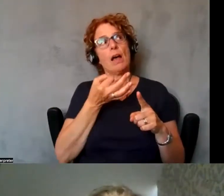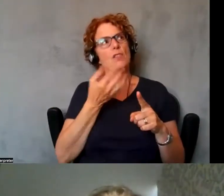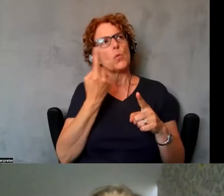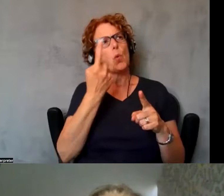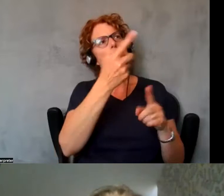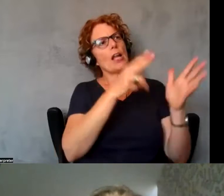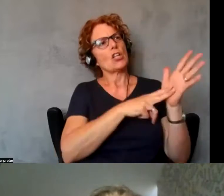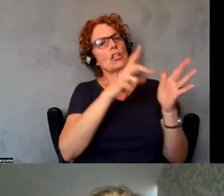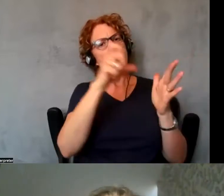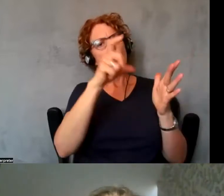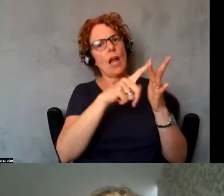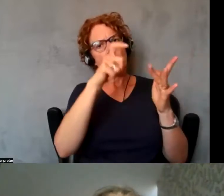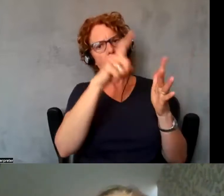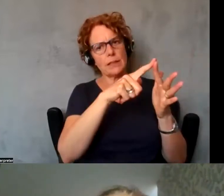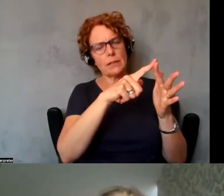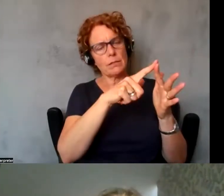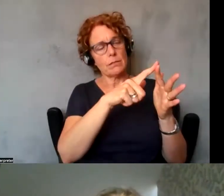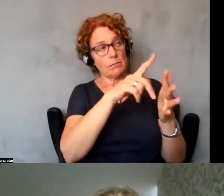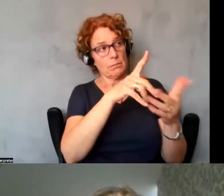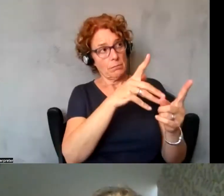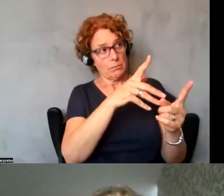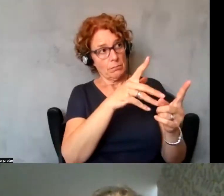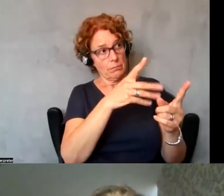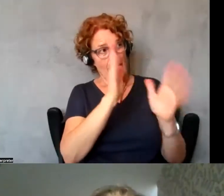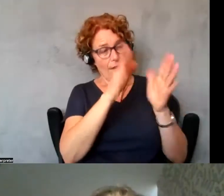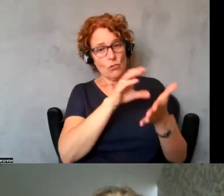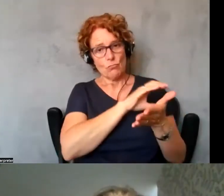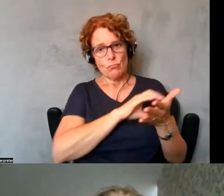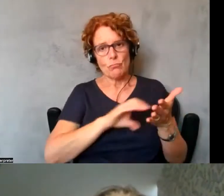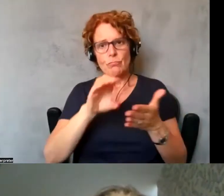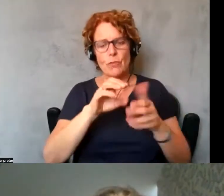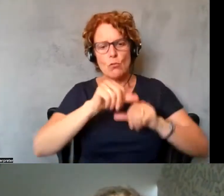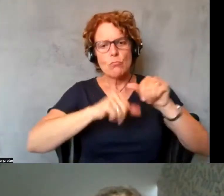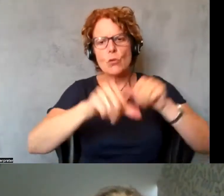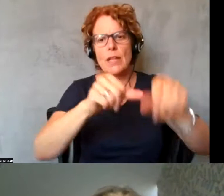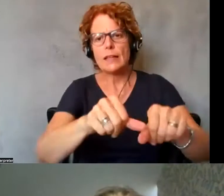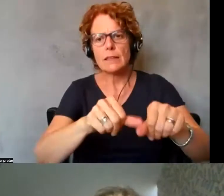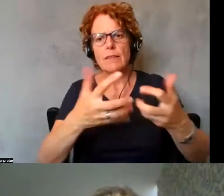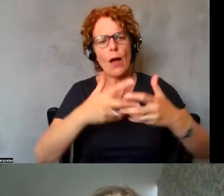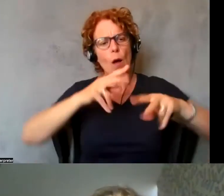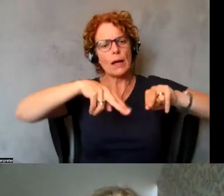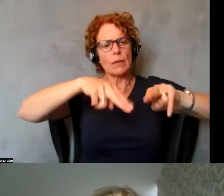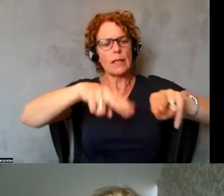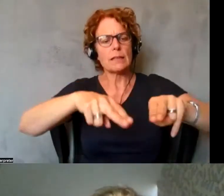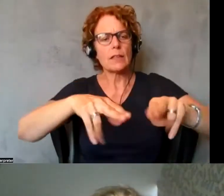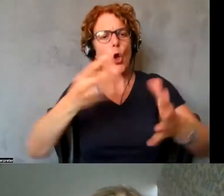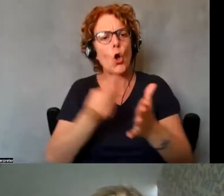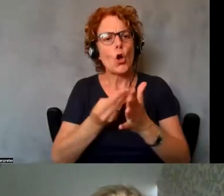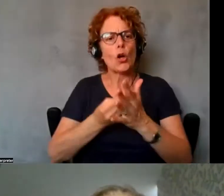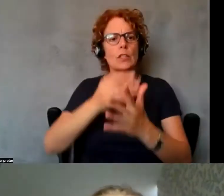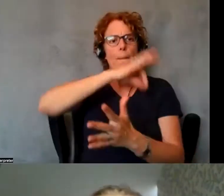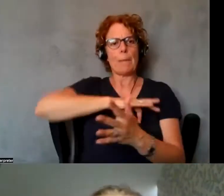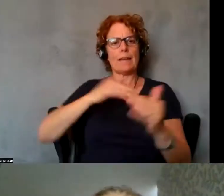which makes the funding decisions, to contribute to the process of assessing the cost-benefit balance of a new